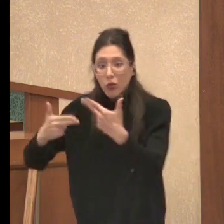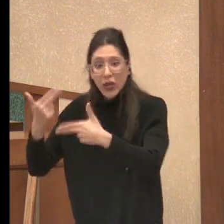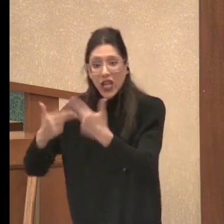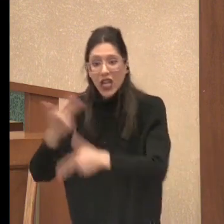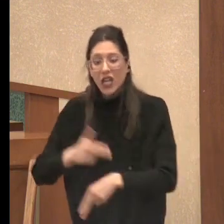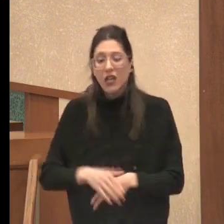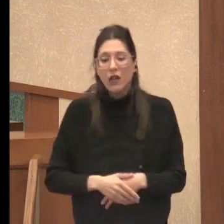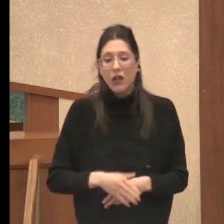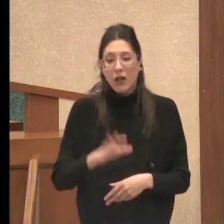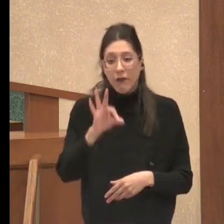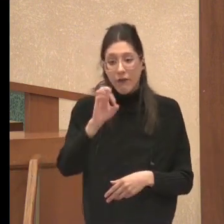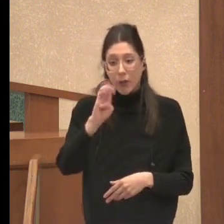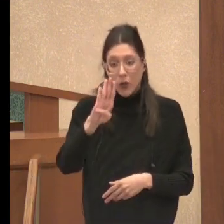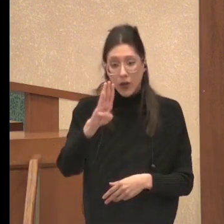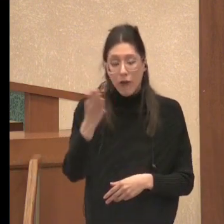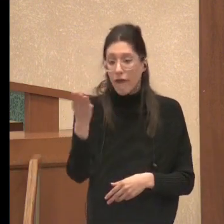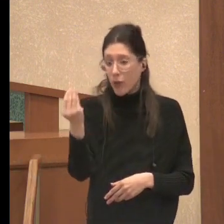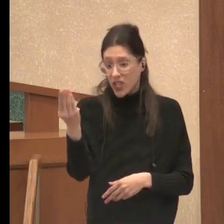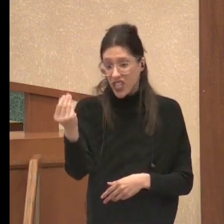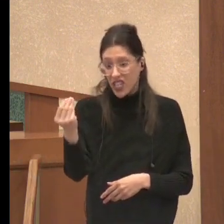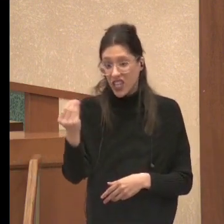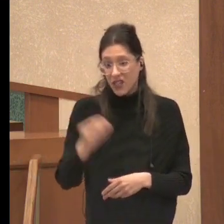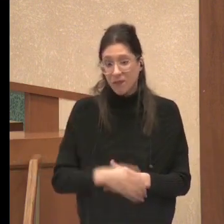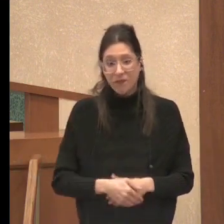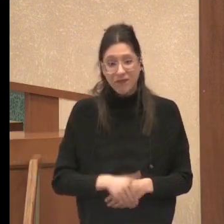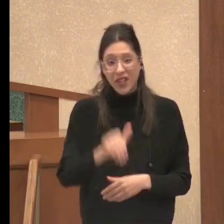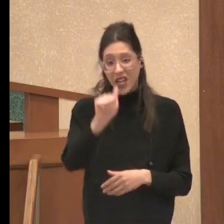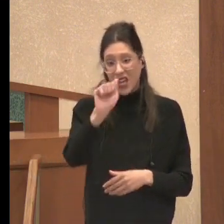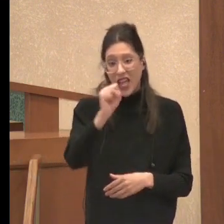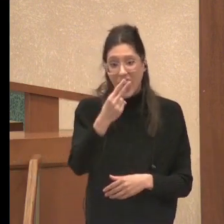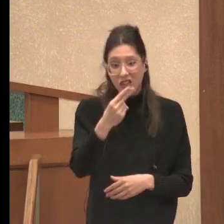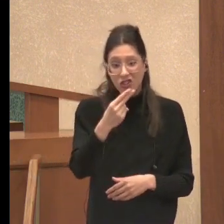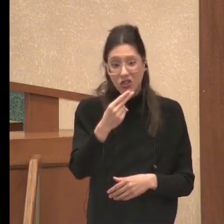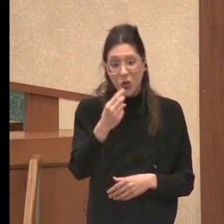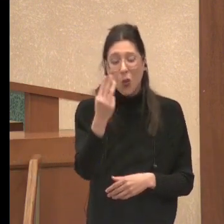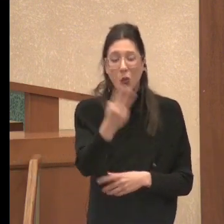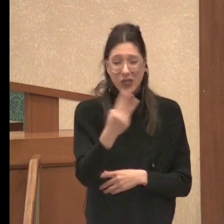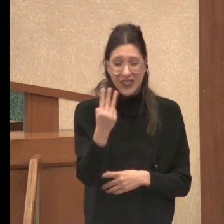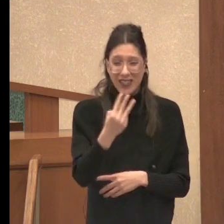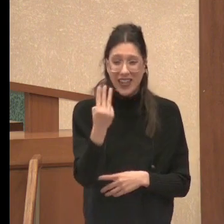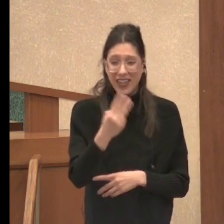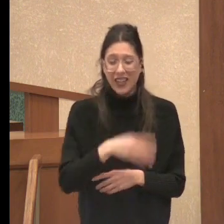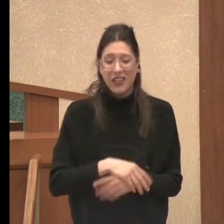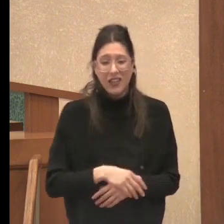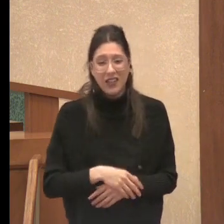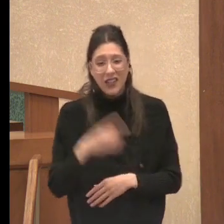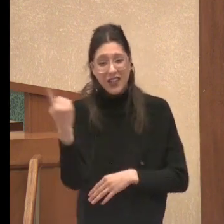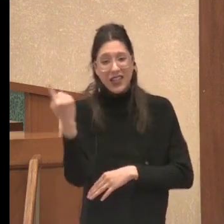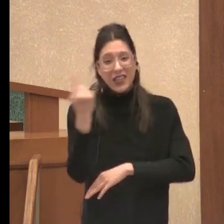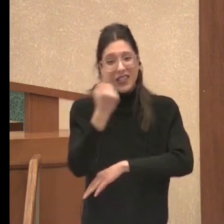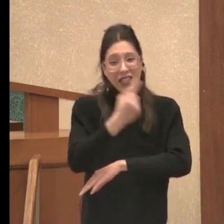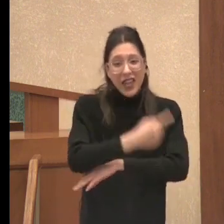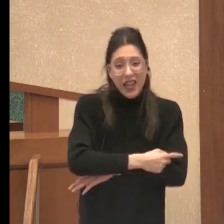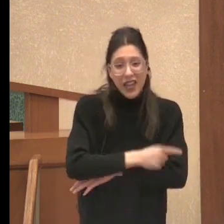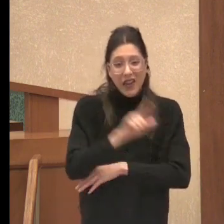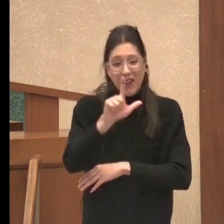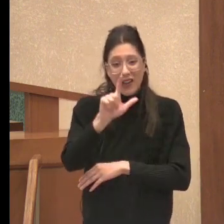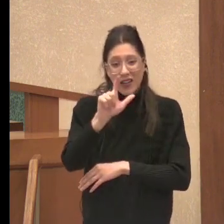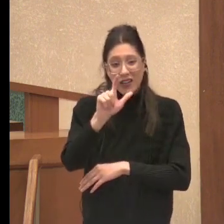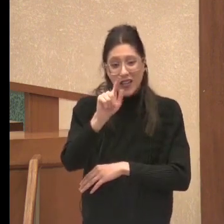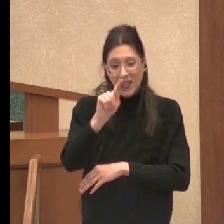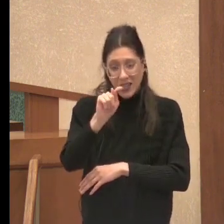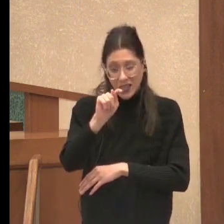February 14th, Ash Wednesday, the day our Lenten journey